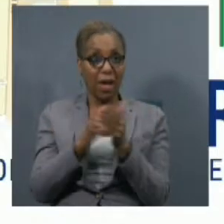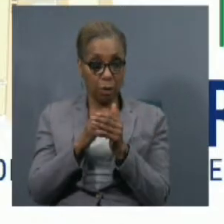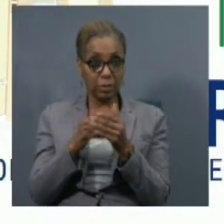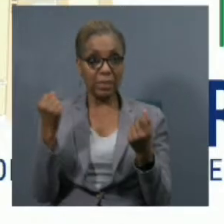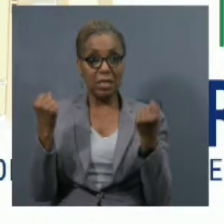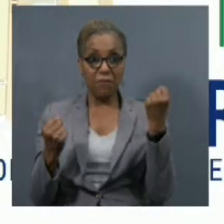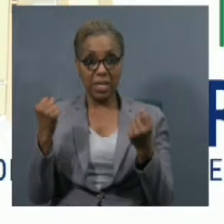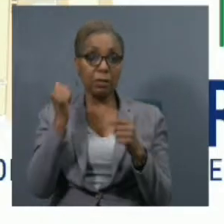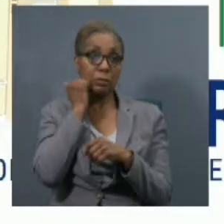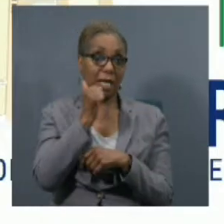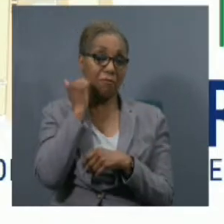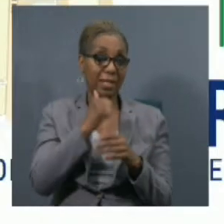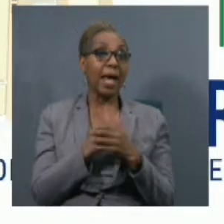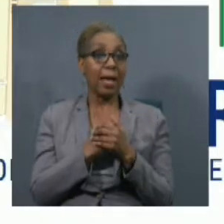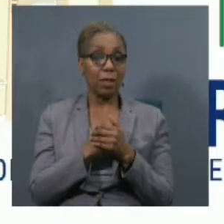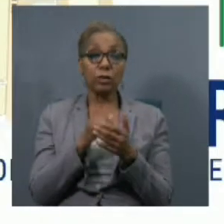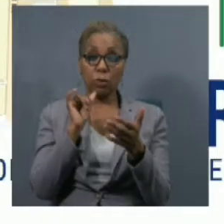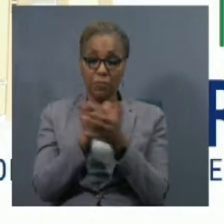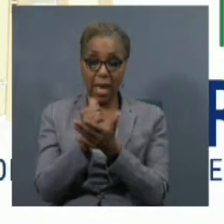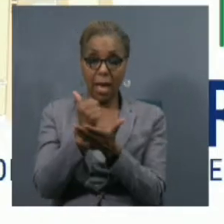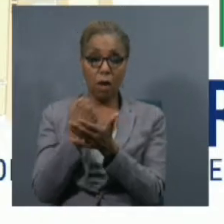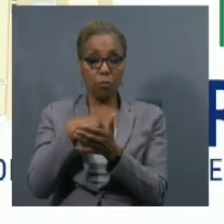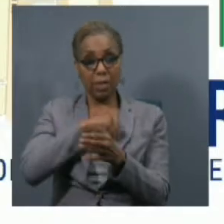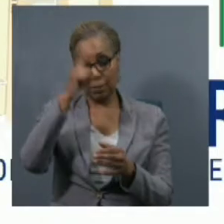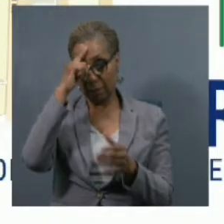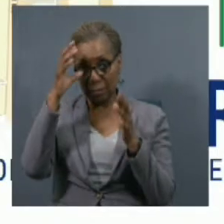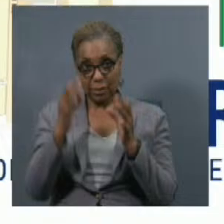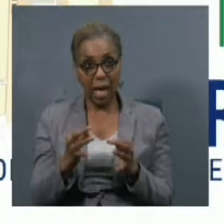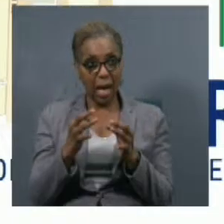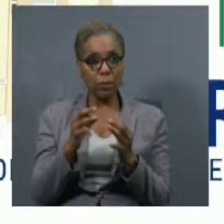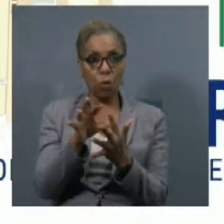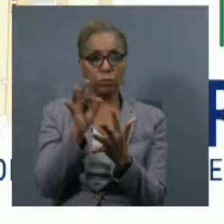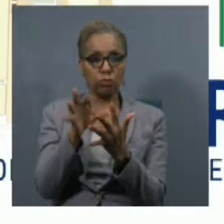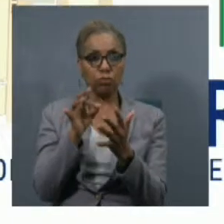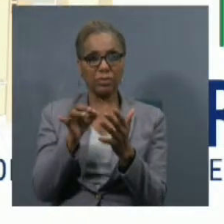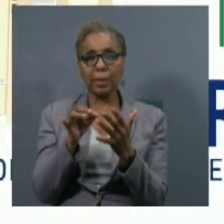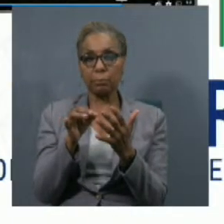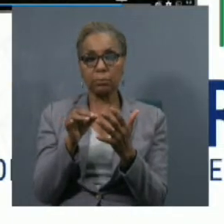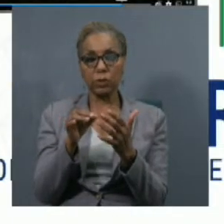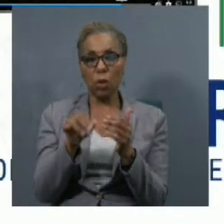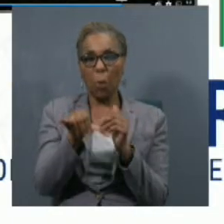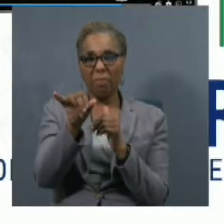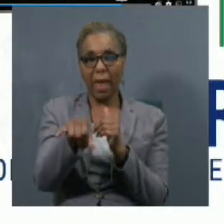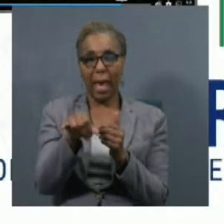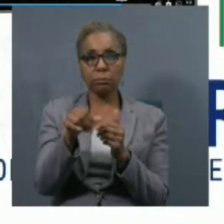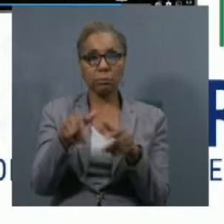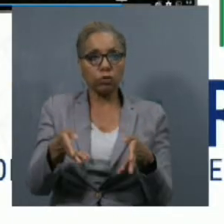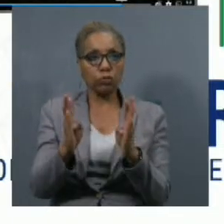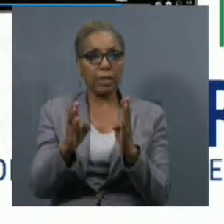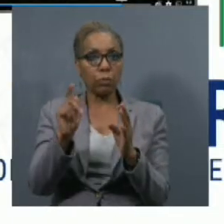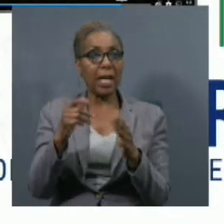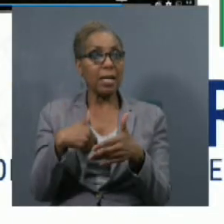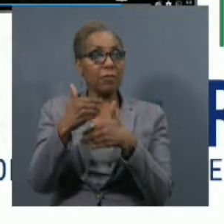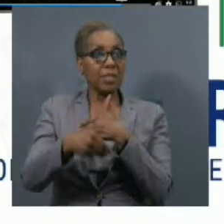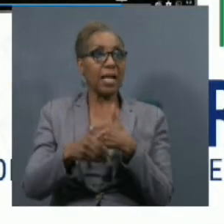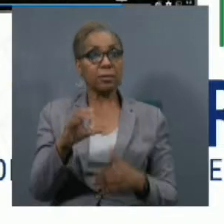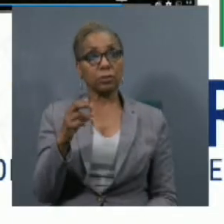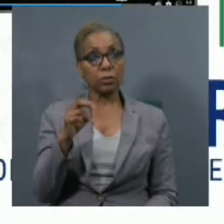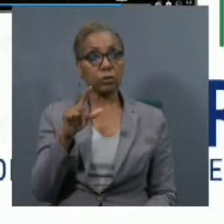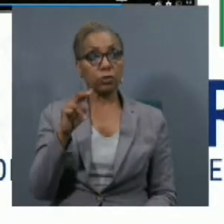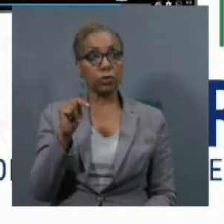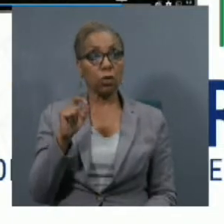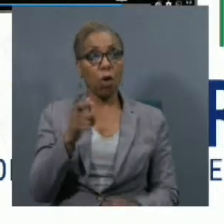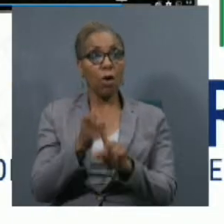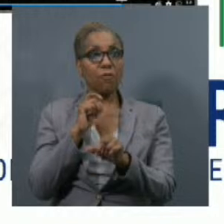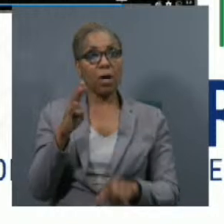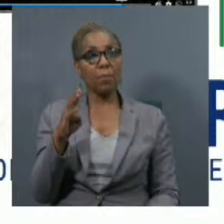factor that helped us decide on choosing this street. The next one is Chenal from